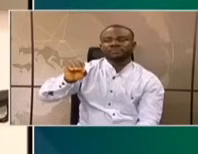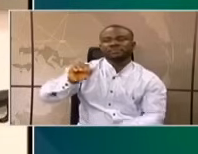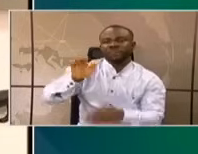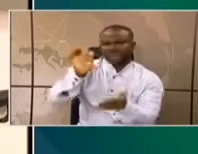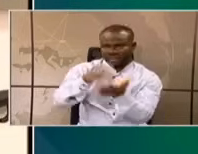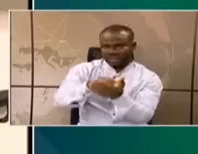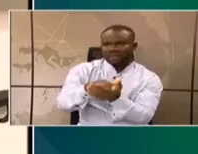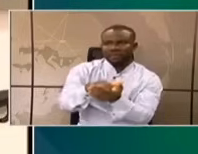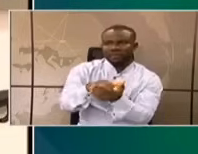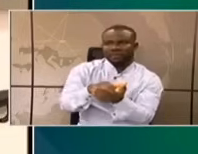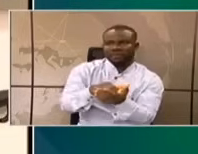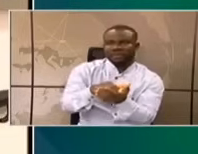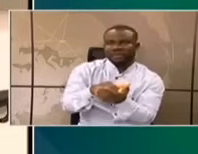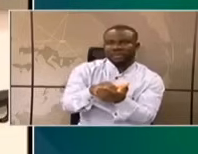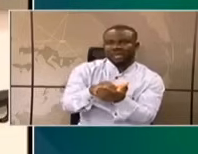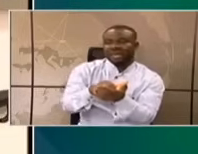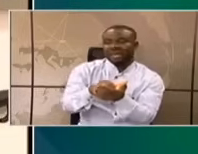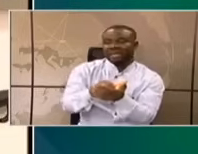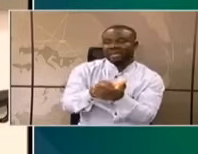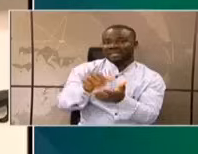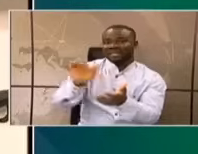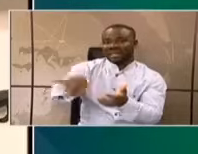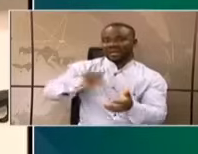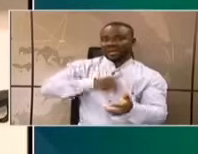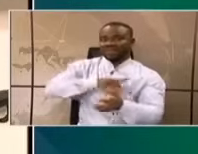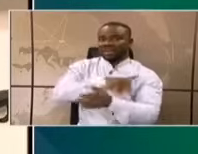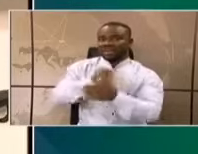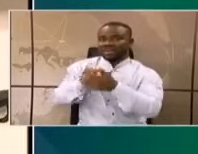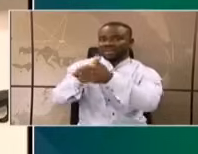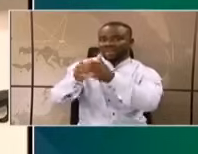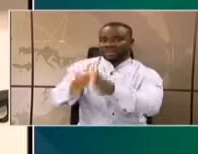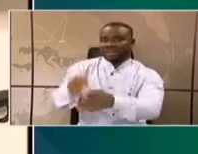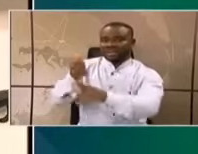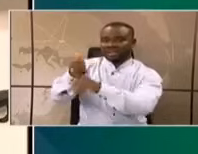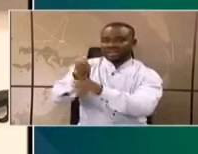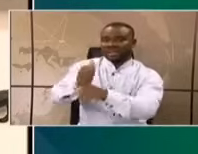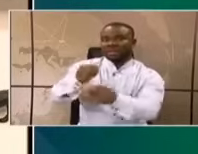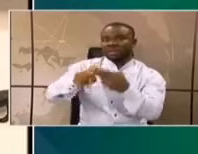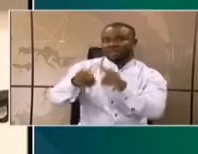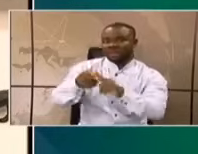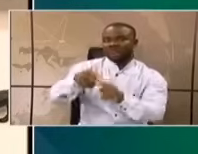Tiemye. Ojai. Ne normal no. AAP